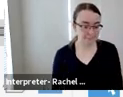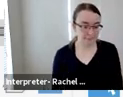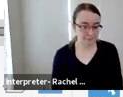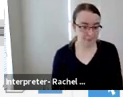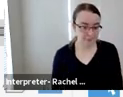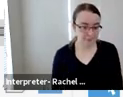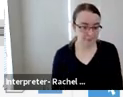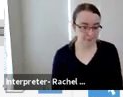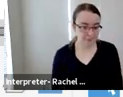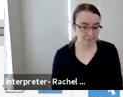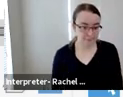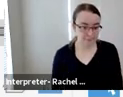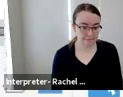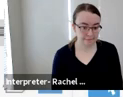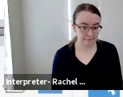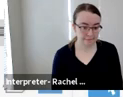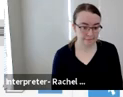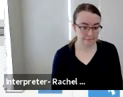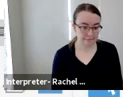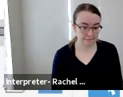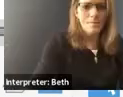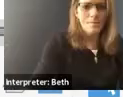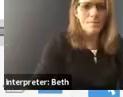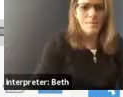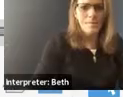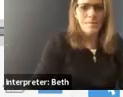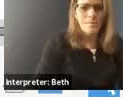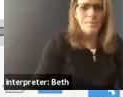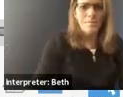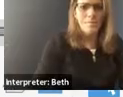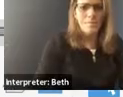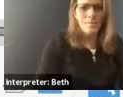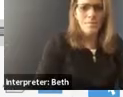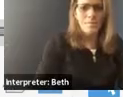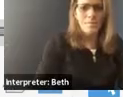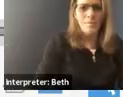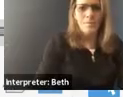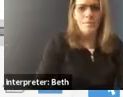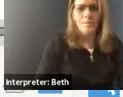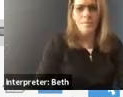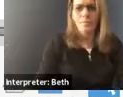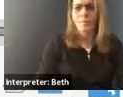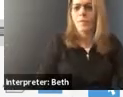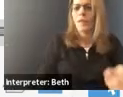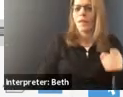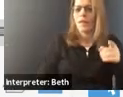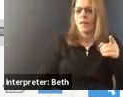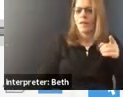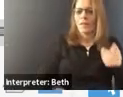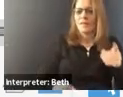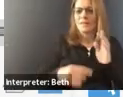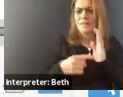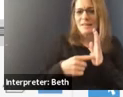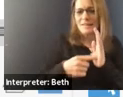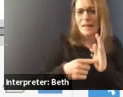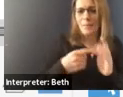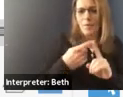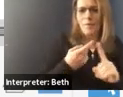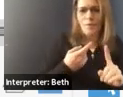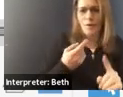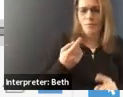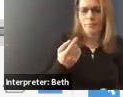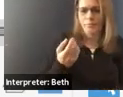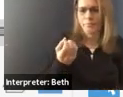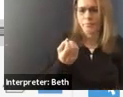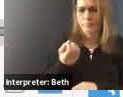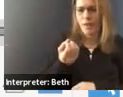that to come in there. Come on. There we go. So I did this one the other day. And,